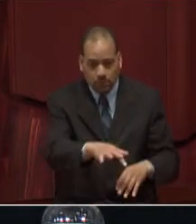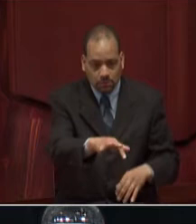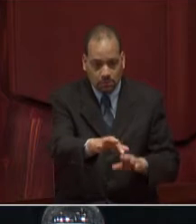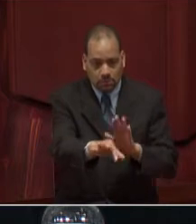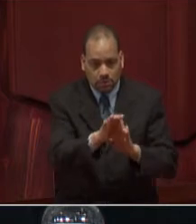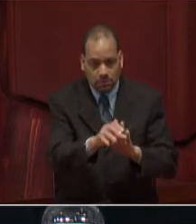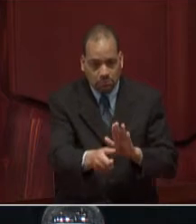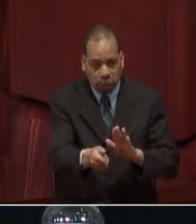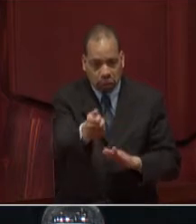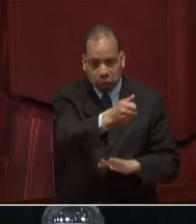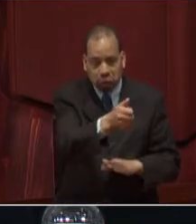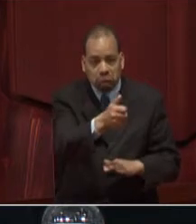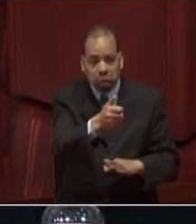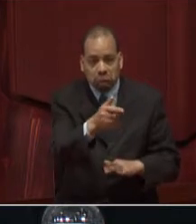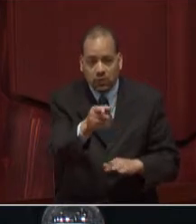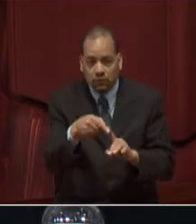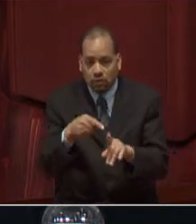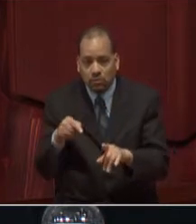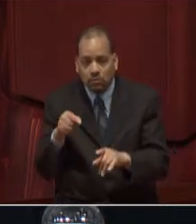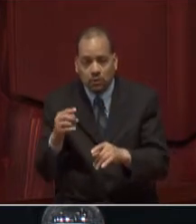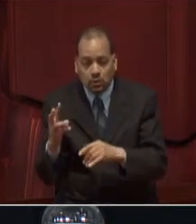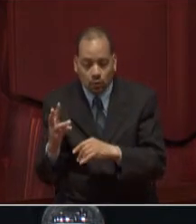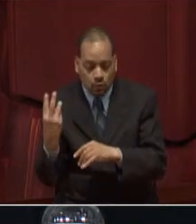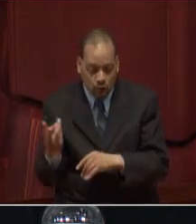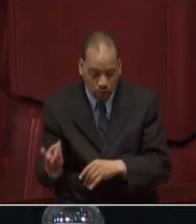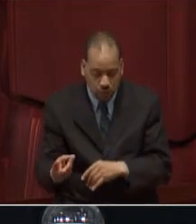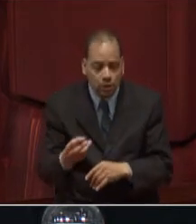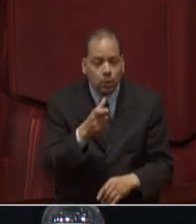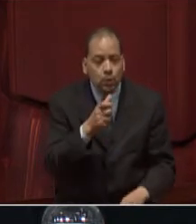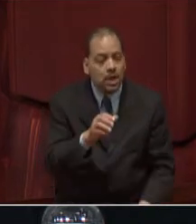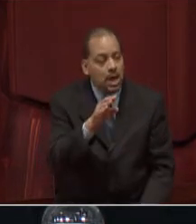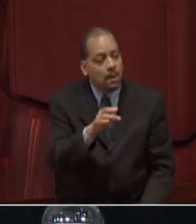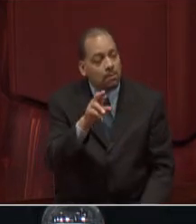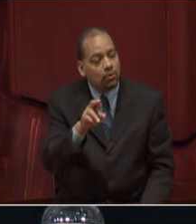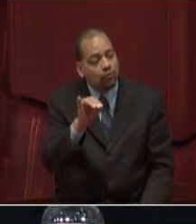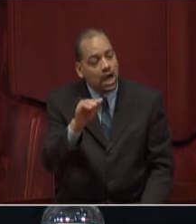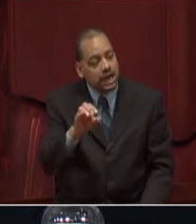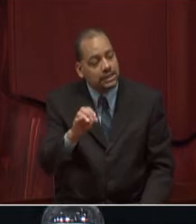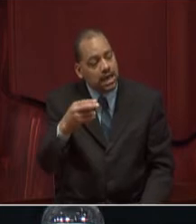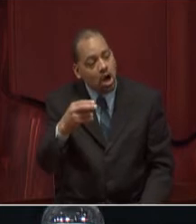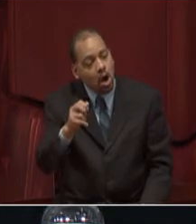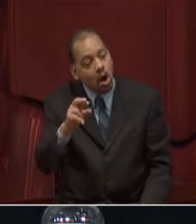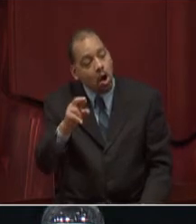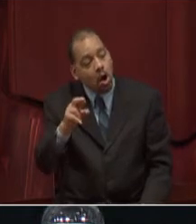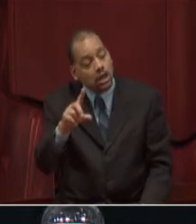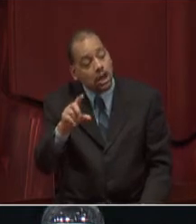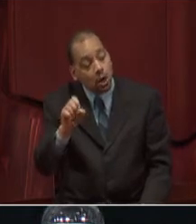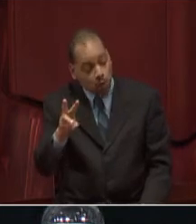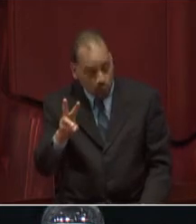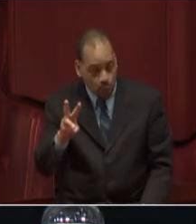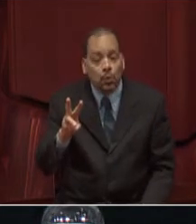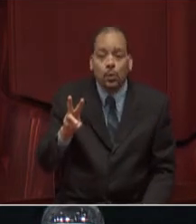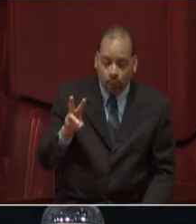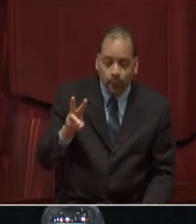who in all of Washington, and that was Bryce Harlow. Bryce Harlow had originally written, among other